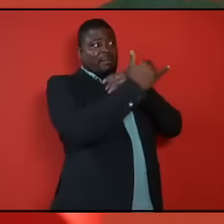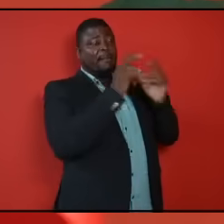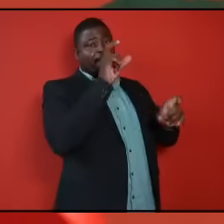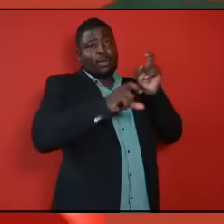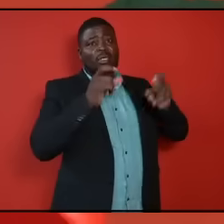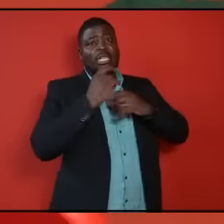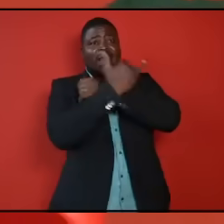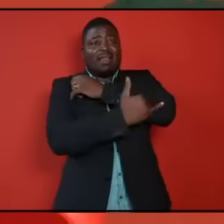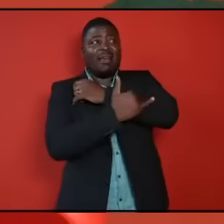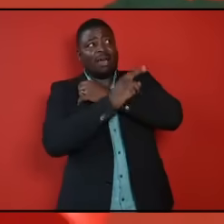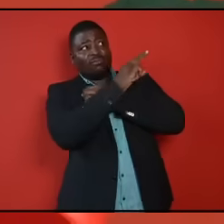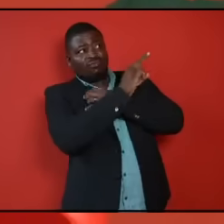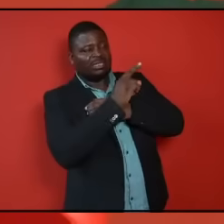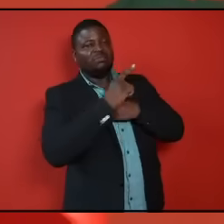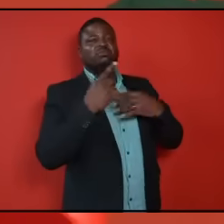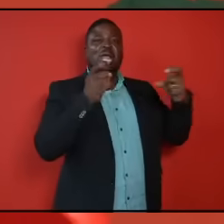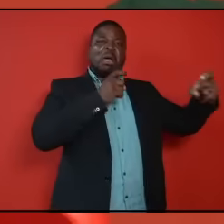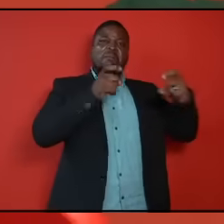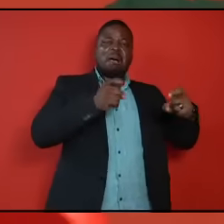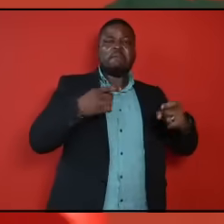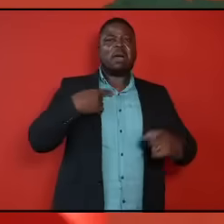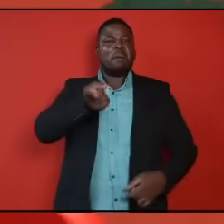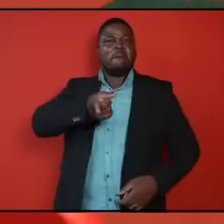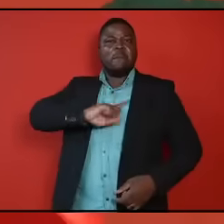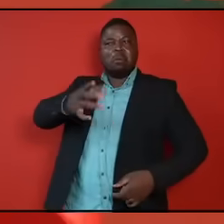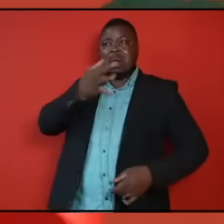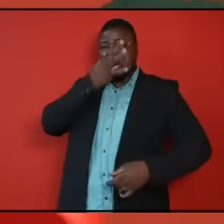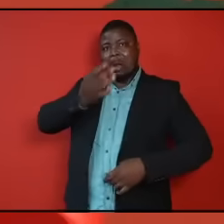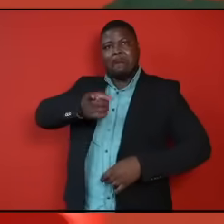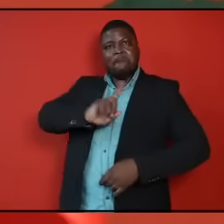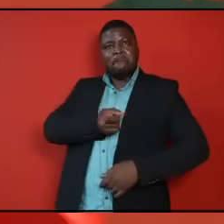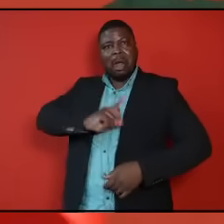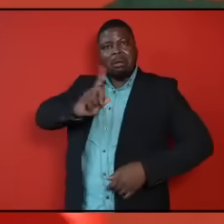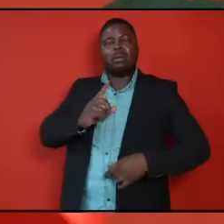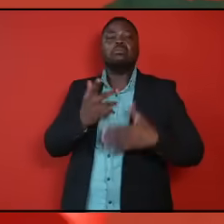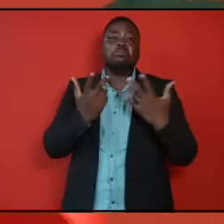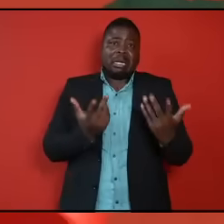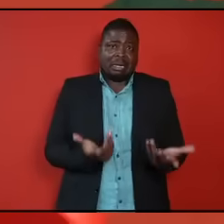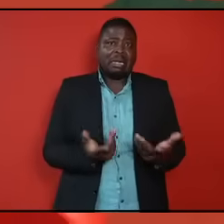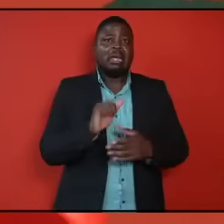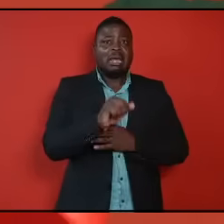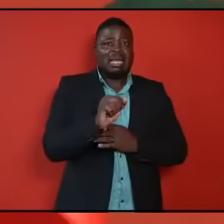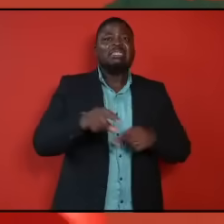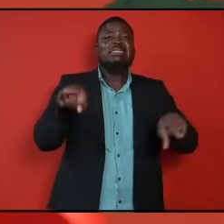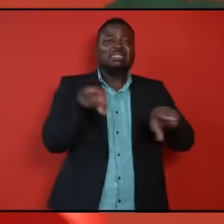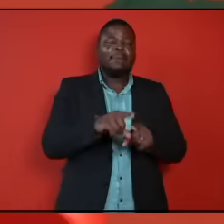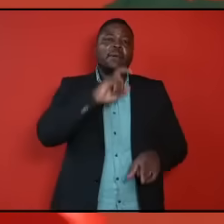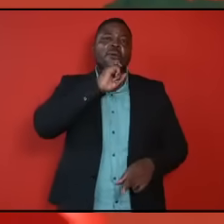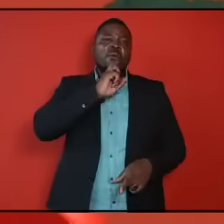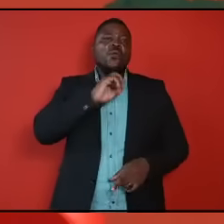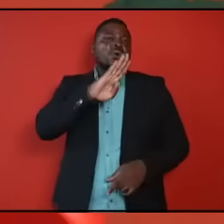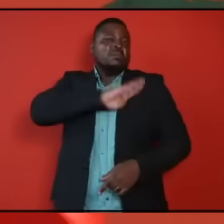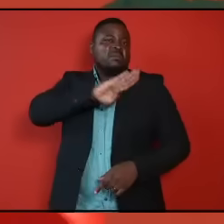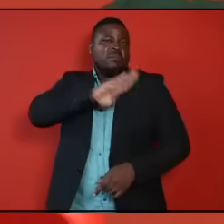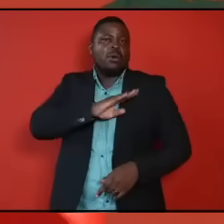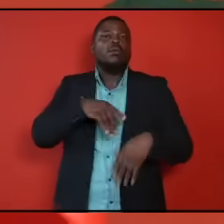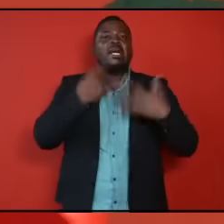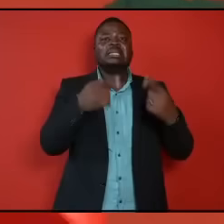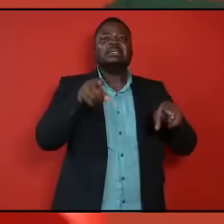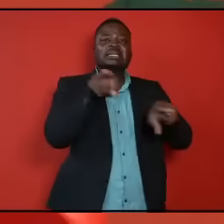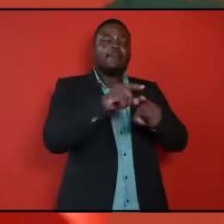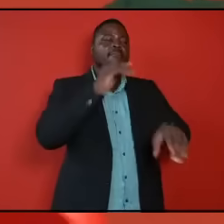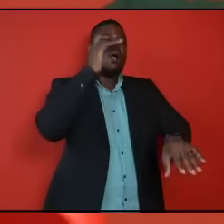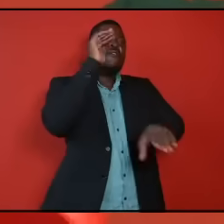global capitalism. The current phase is marked by open coercion, militarization of foreign policy,